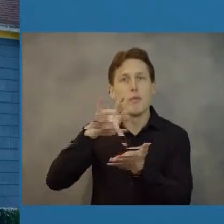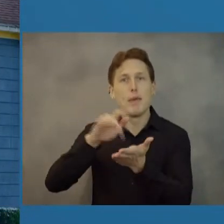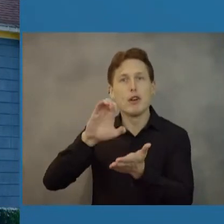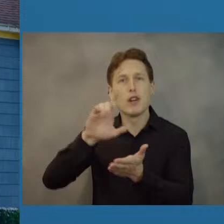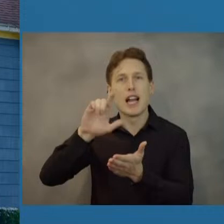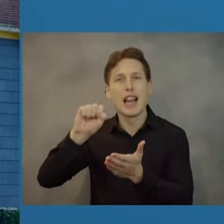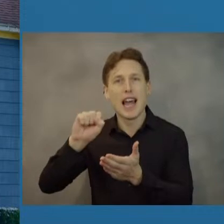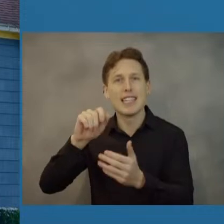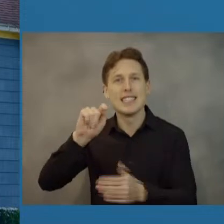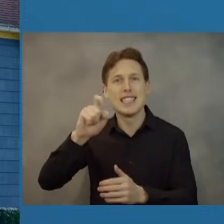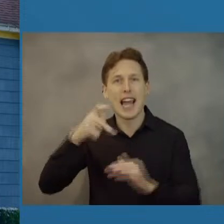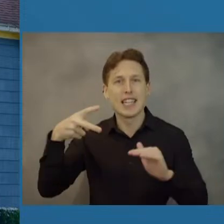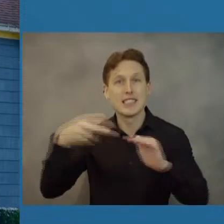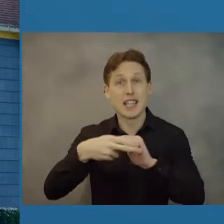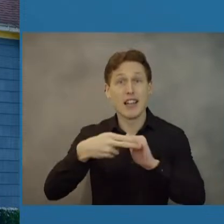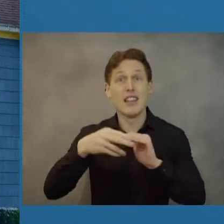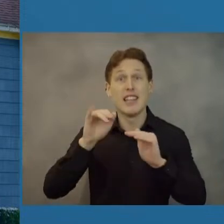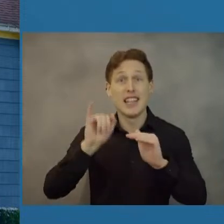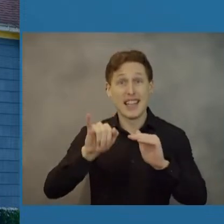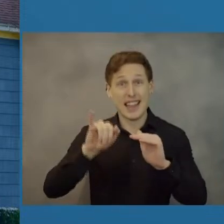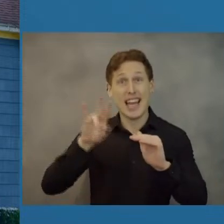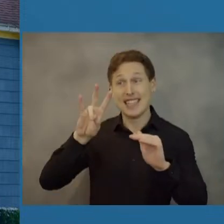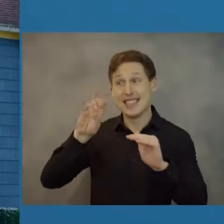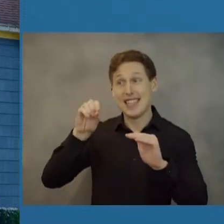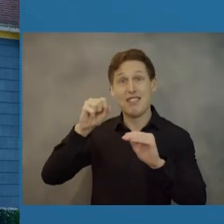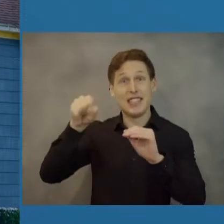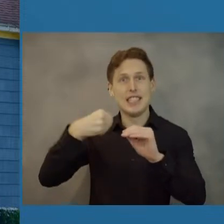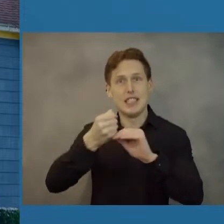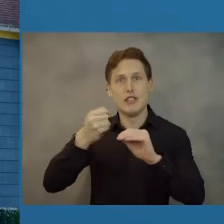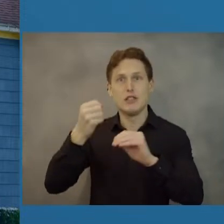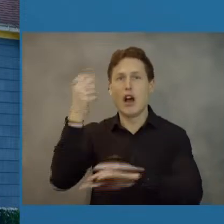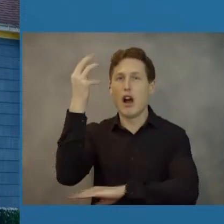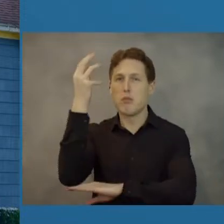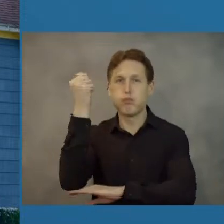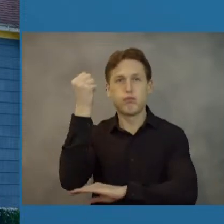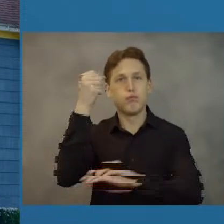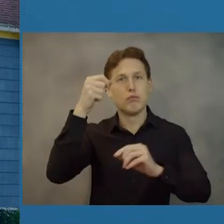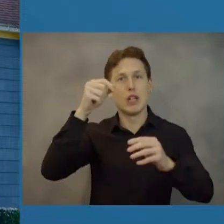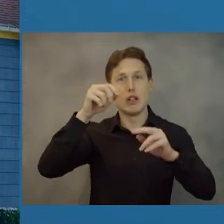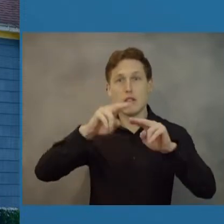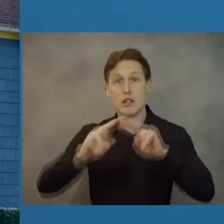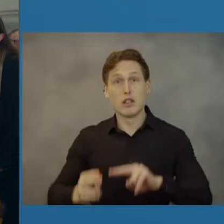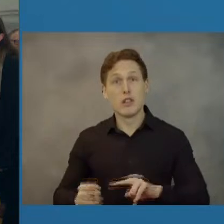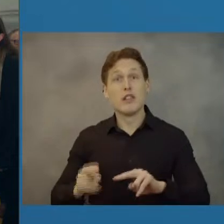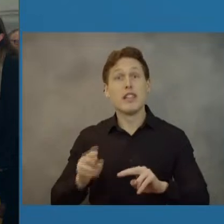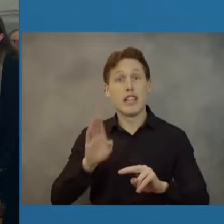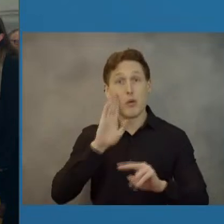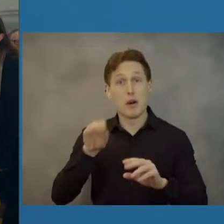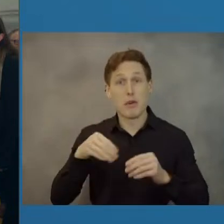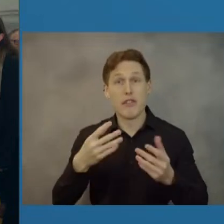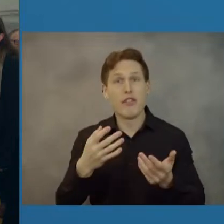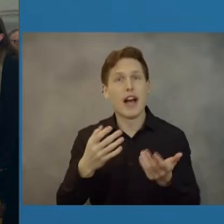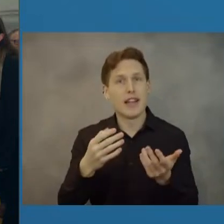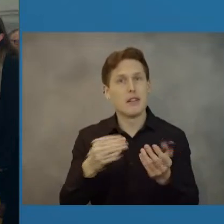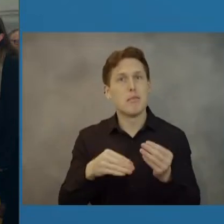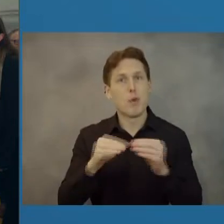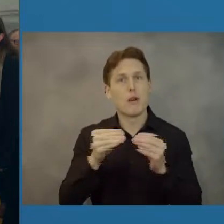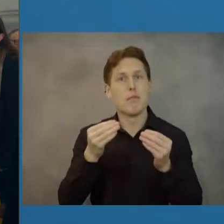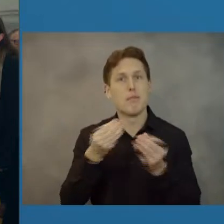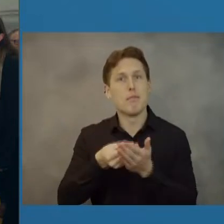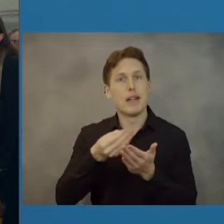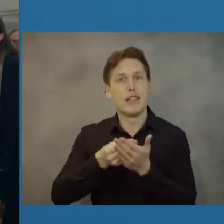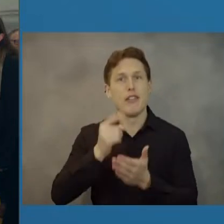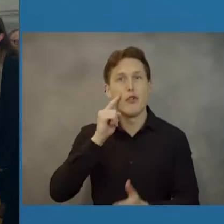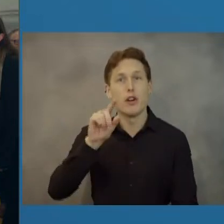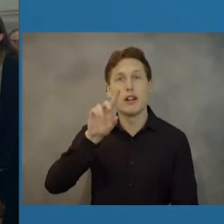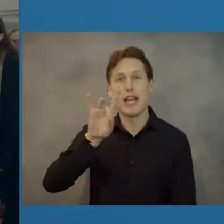70 years and delivering much-needed relief to 8.3 million New Yorkers. Secondly, we're